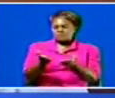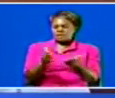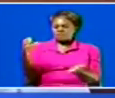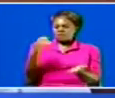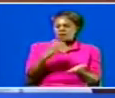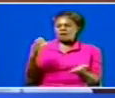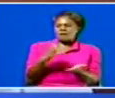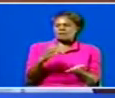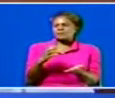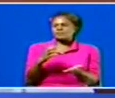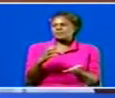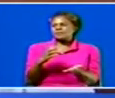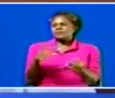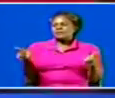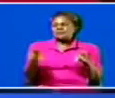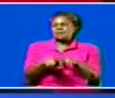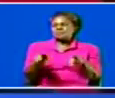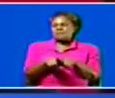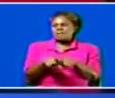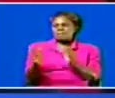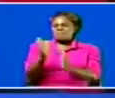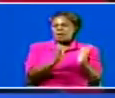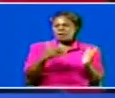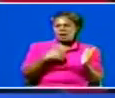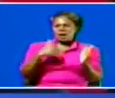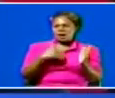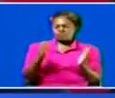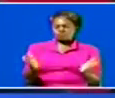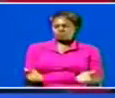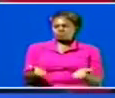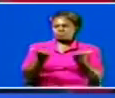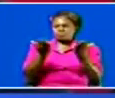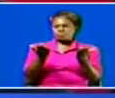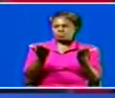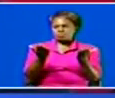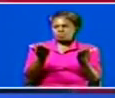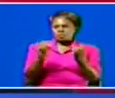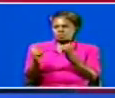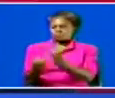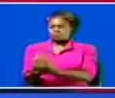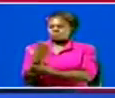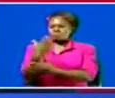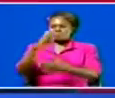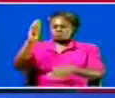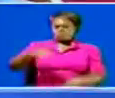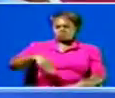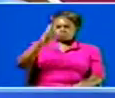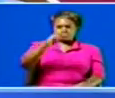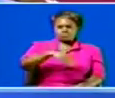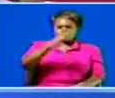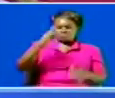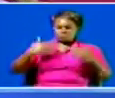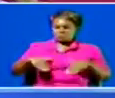clients. We also have a plan to improve the productivity of painters. The painters